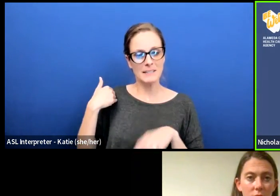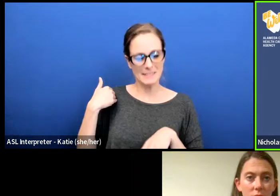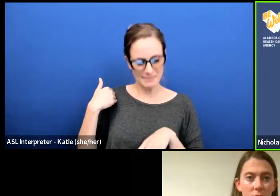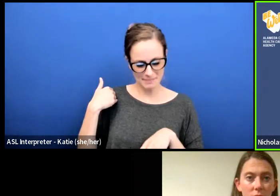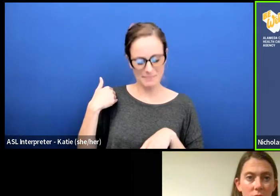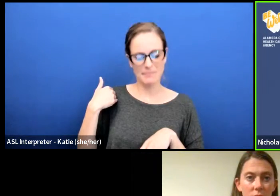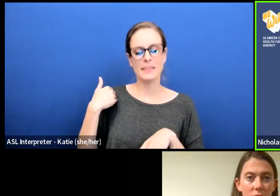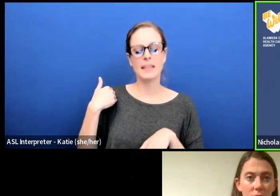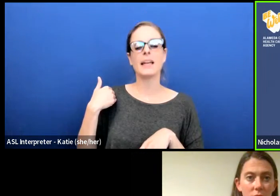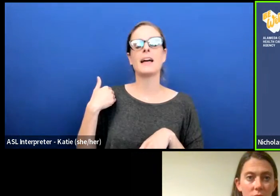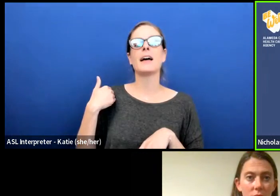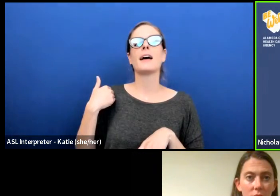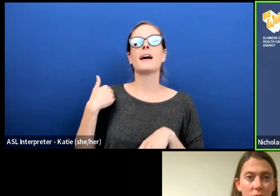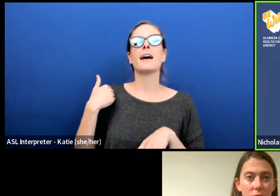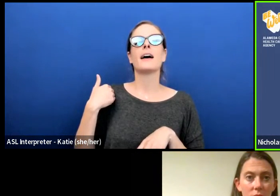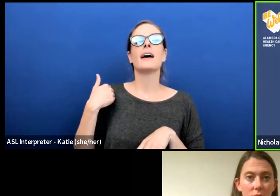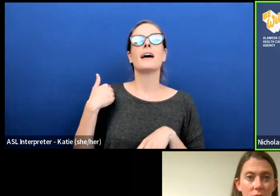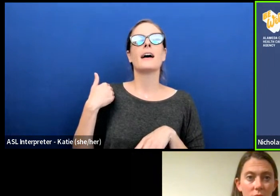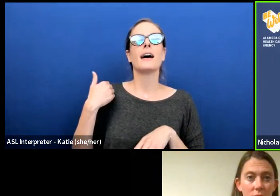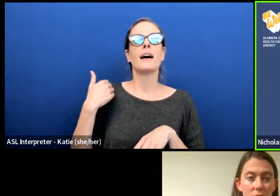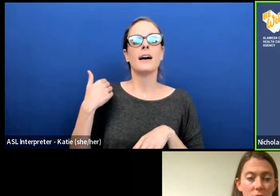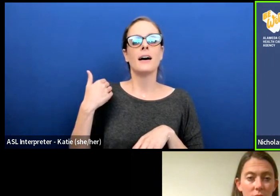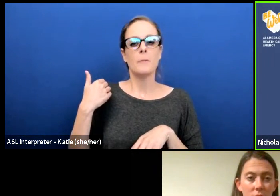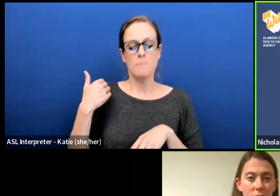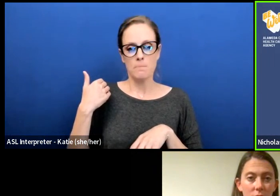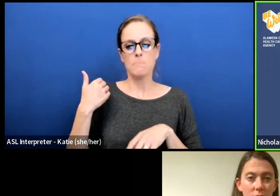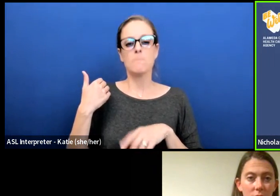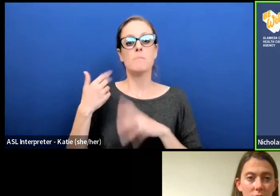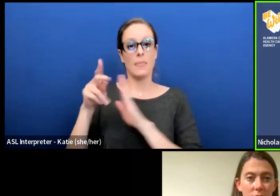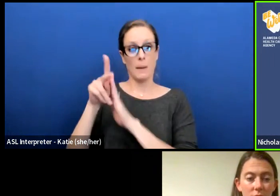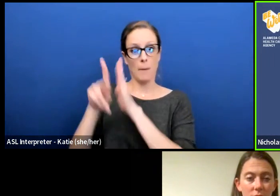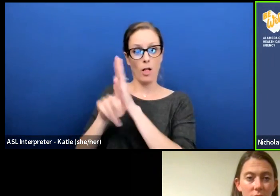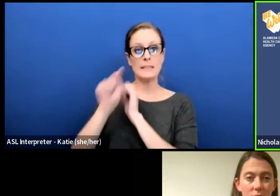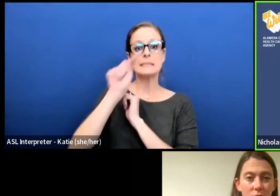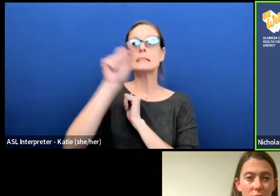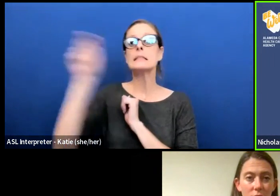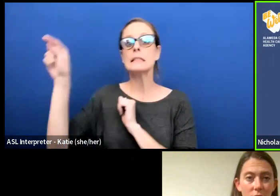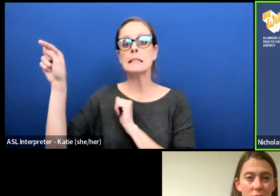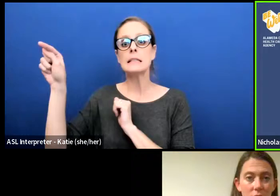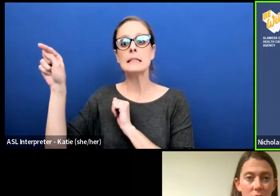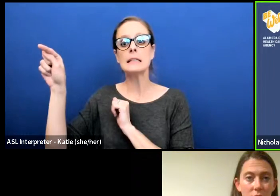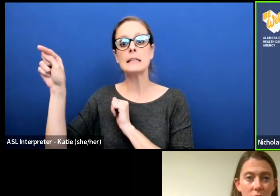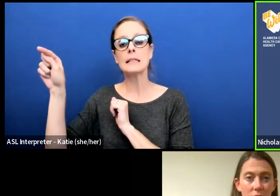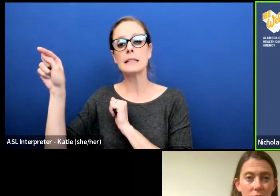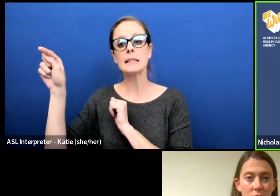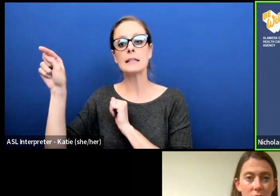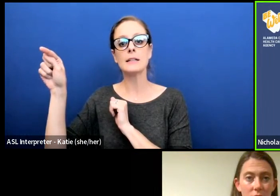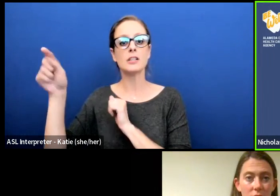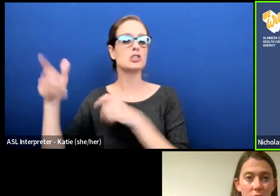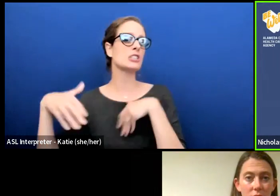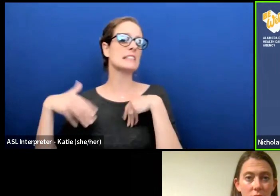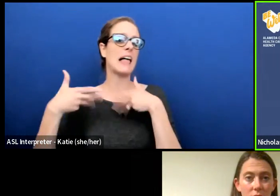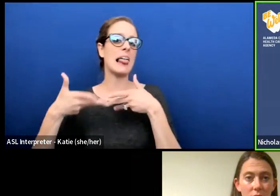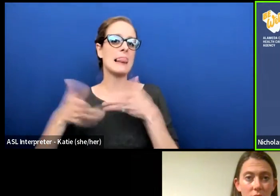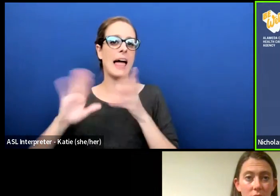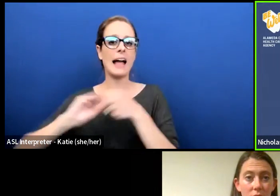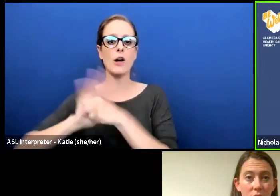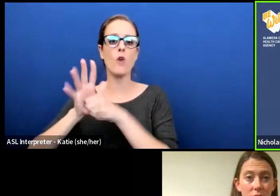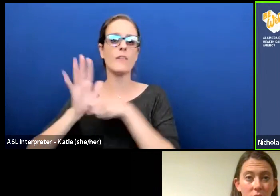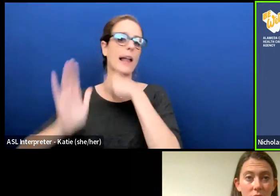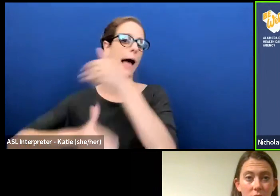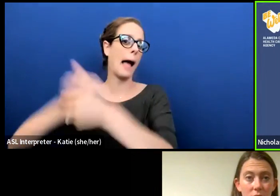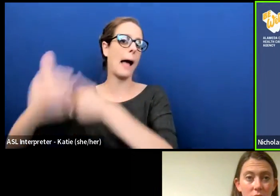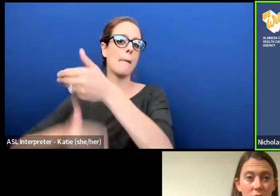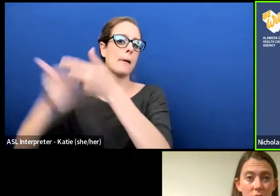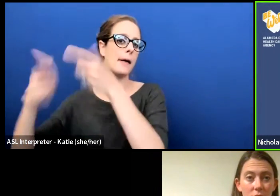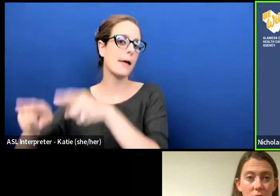the de facto policy in other places is to let this play out and to focus